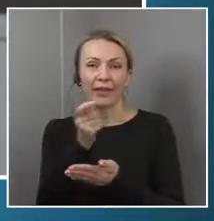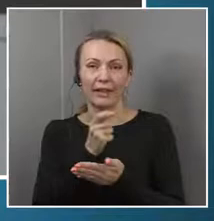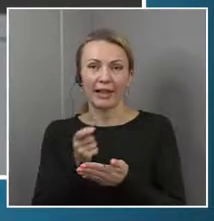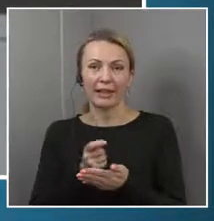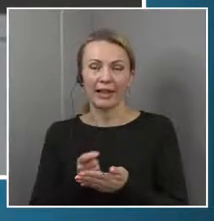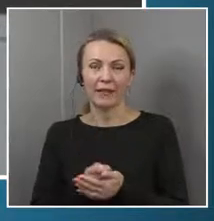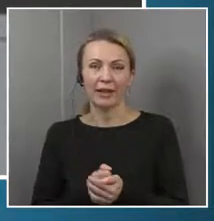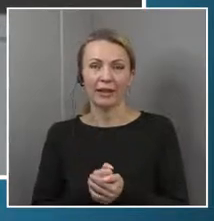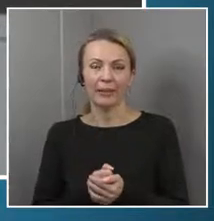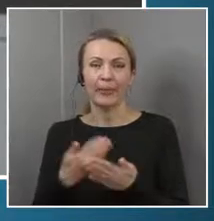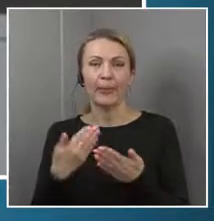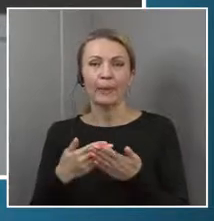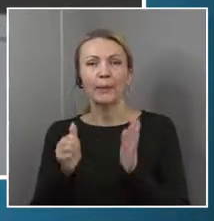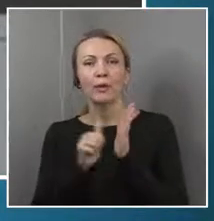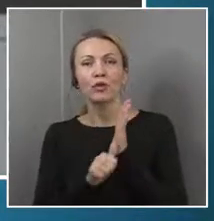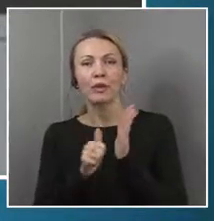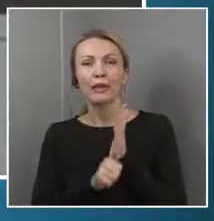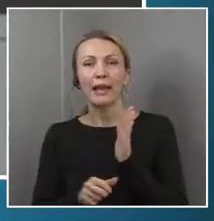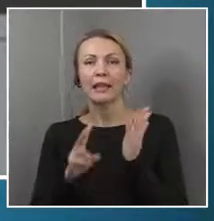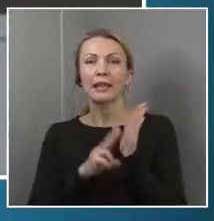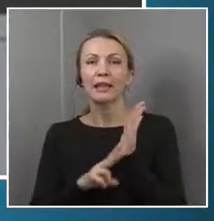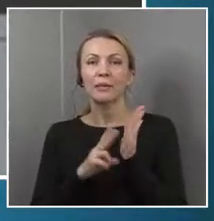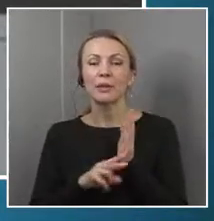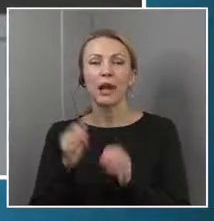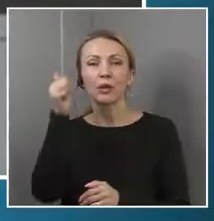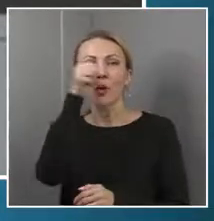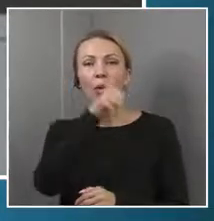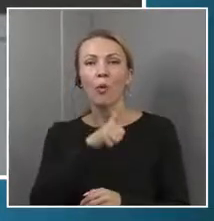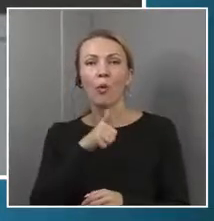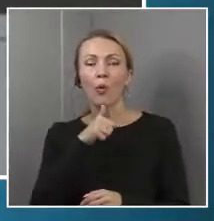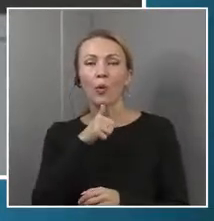Krasnoperzev, and Kabakov, for instance.